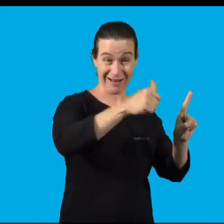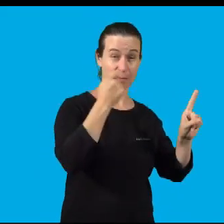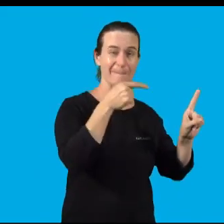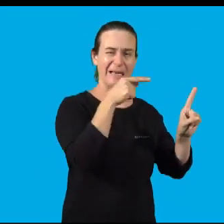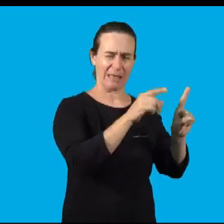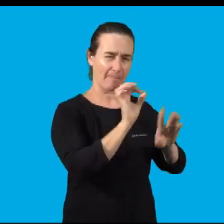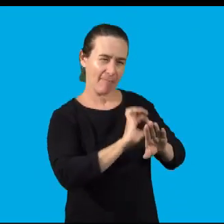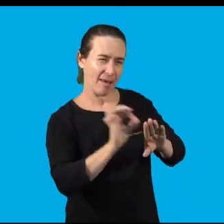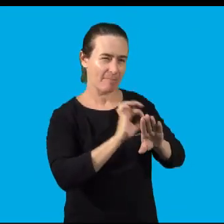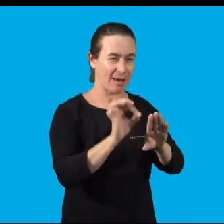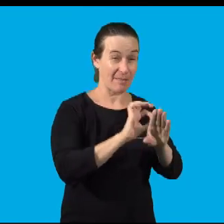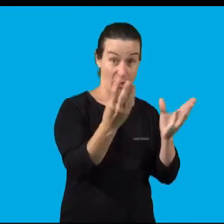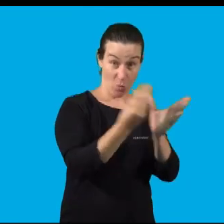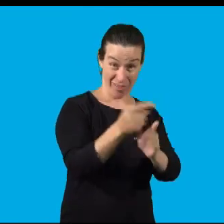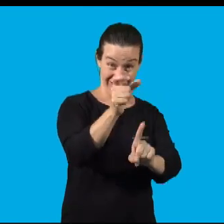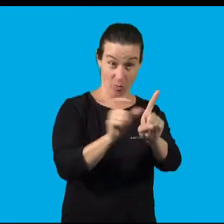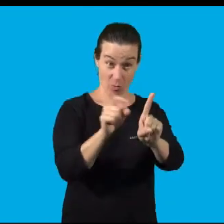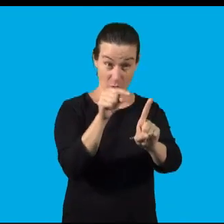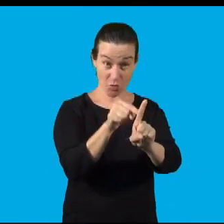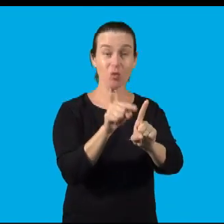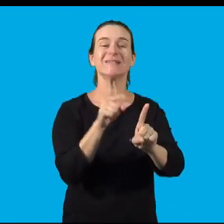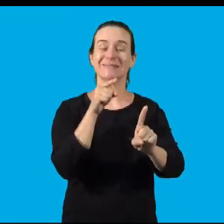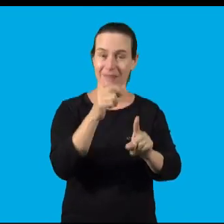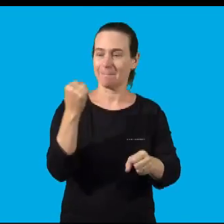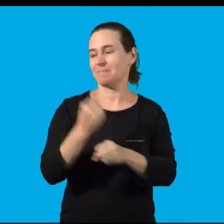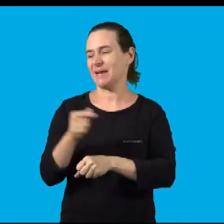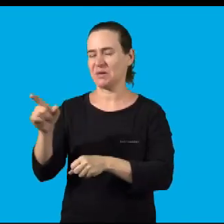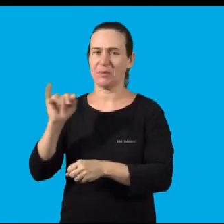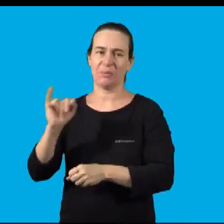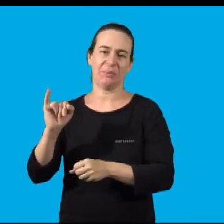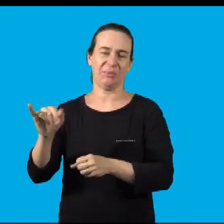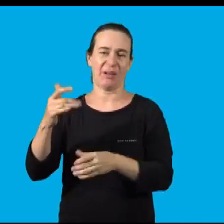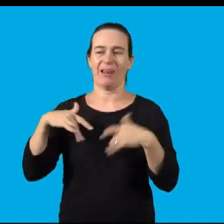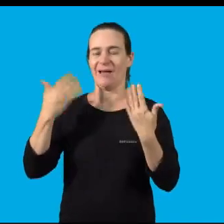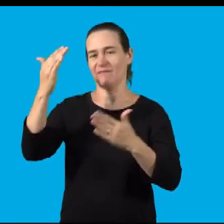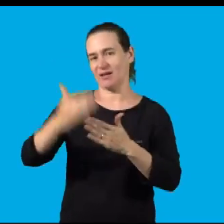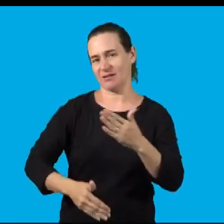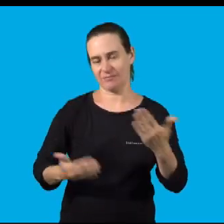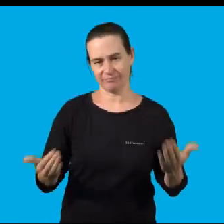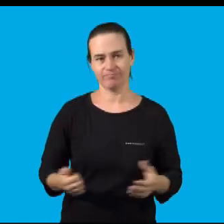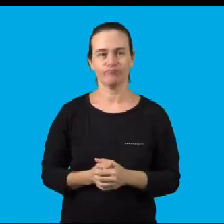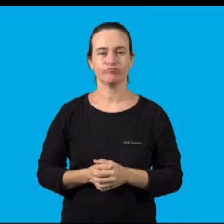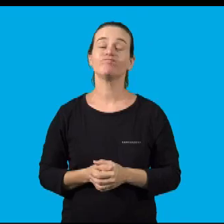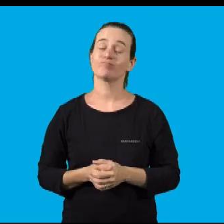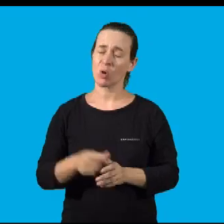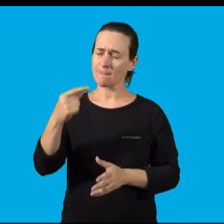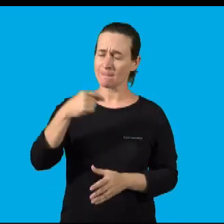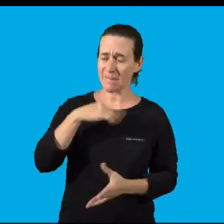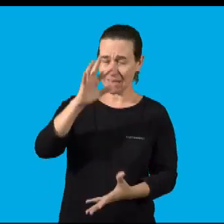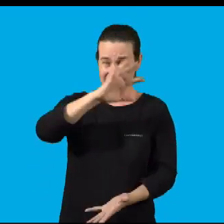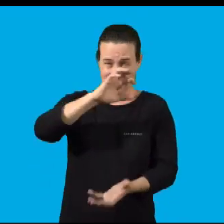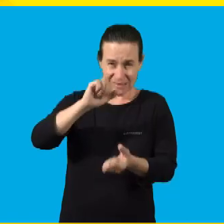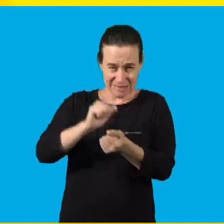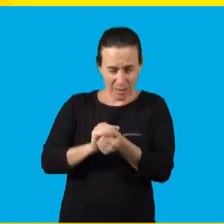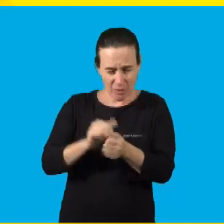with Claudius, contribute to the tragic ending. So, very important, I've only summarized the